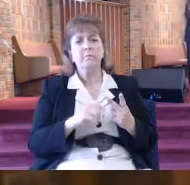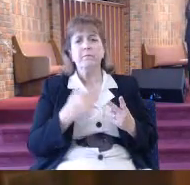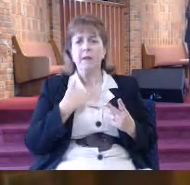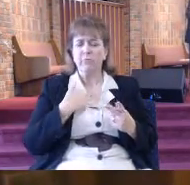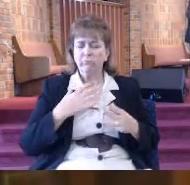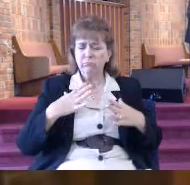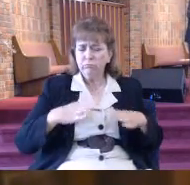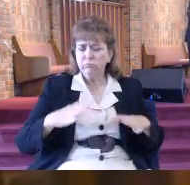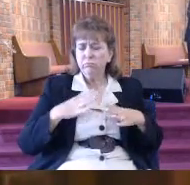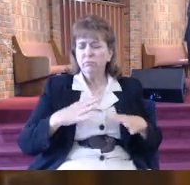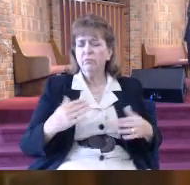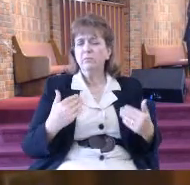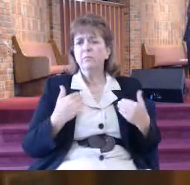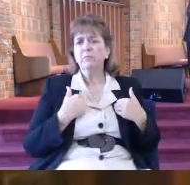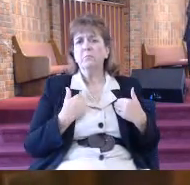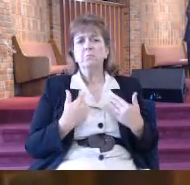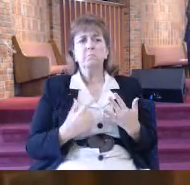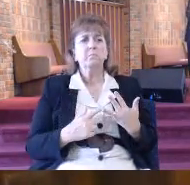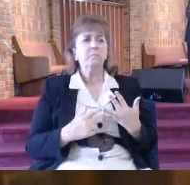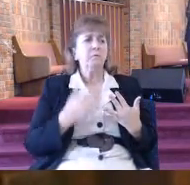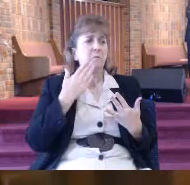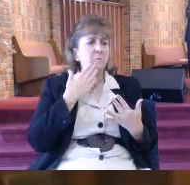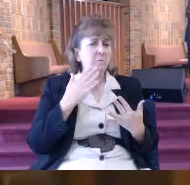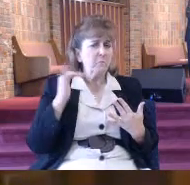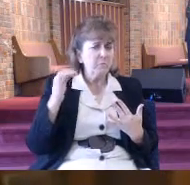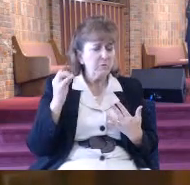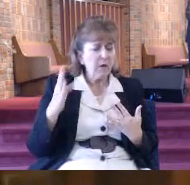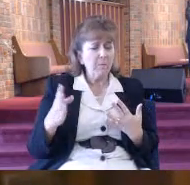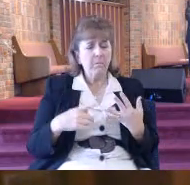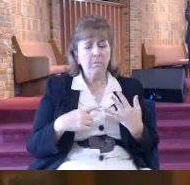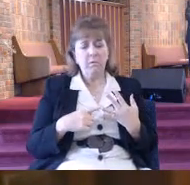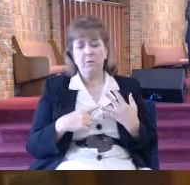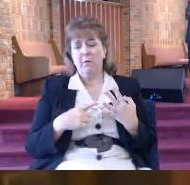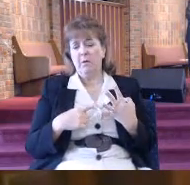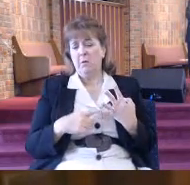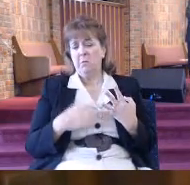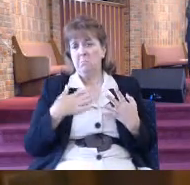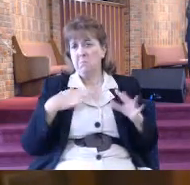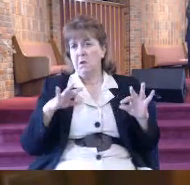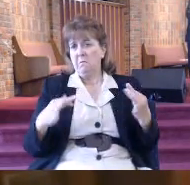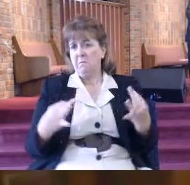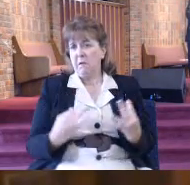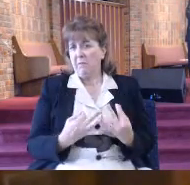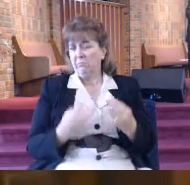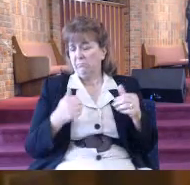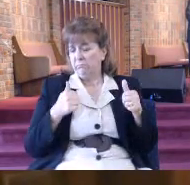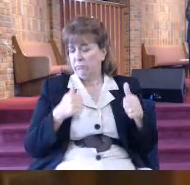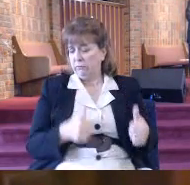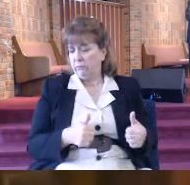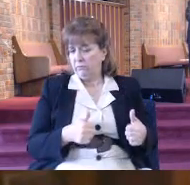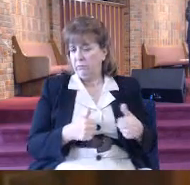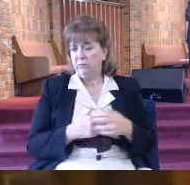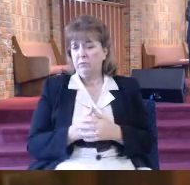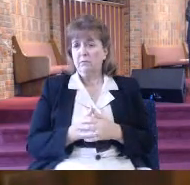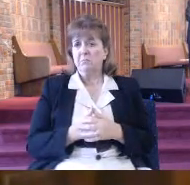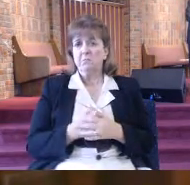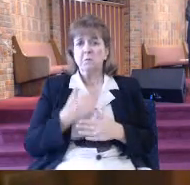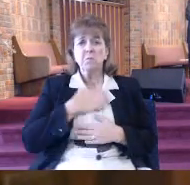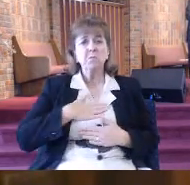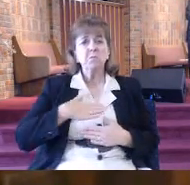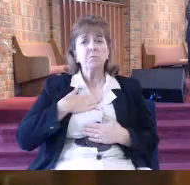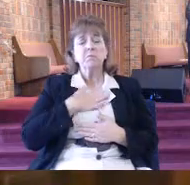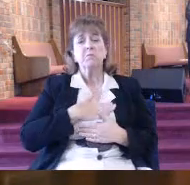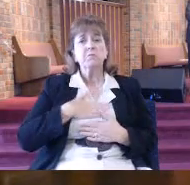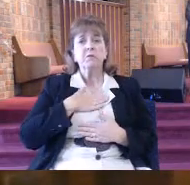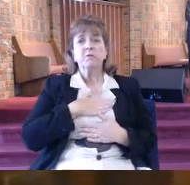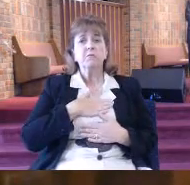wear. We may have a good job. We may be surrounded by family. We may have pleasurable experiences. We